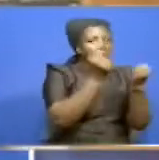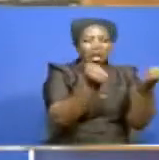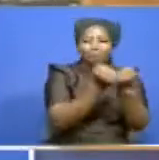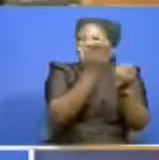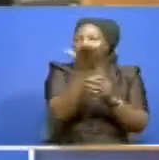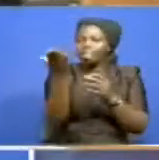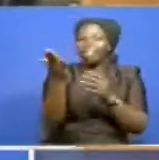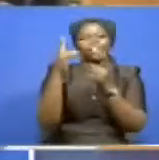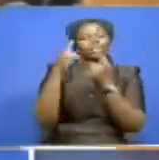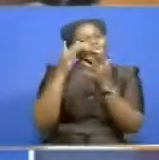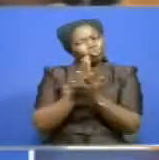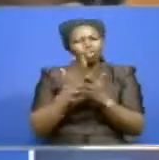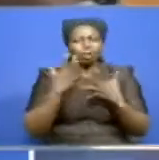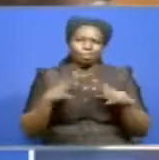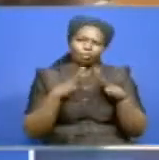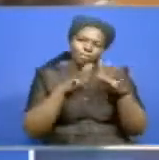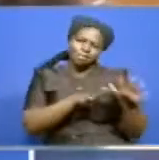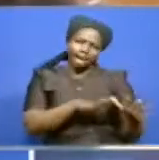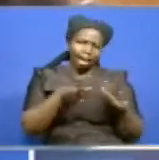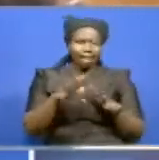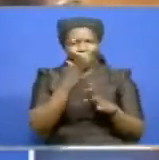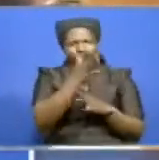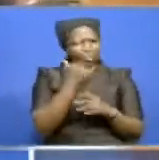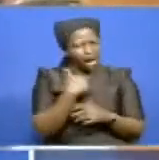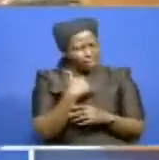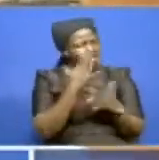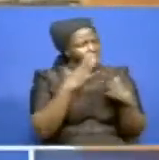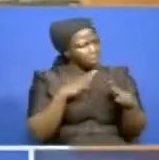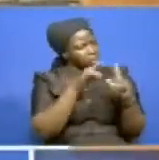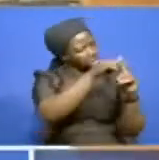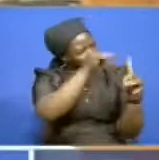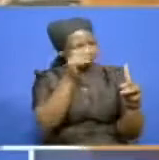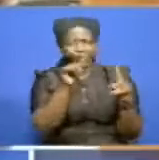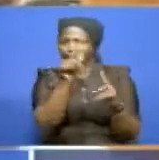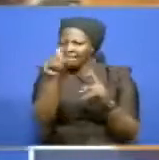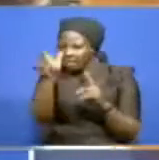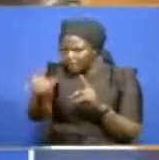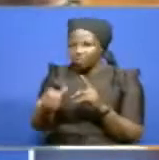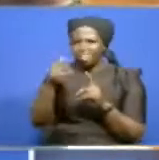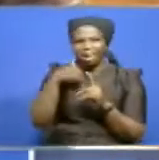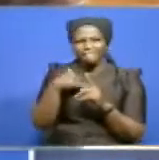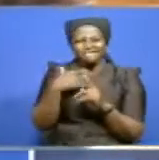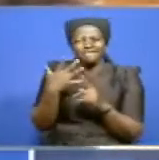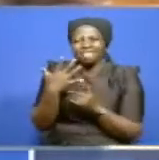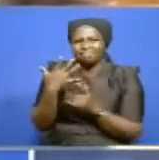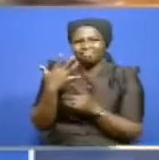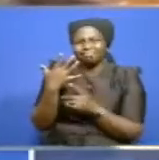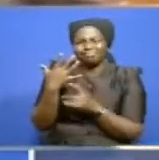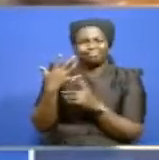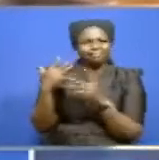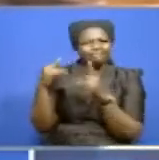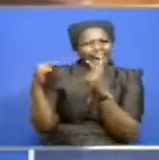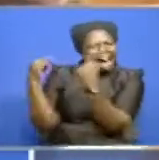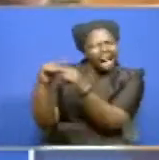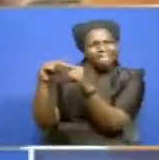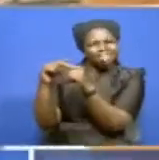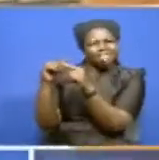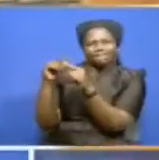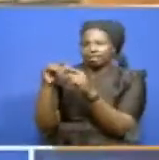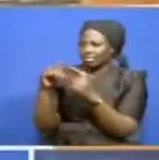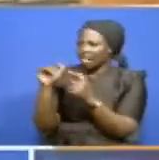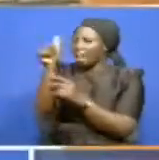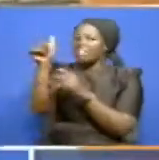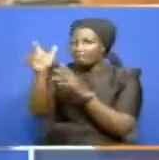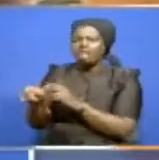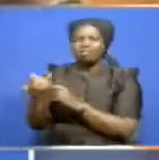ataumia. Na ndio pale kuna visa vya mtu kuuliwa tunatokea, mtu kubaki na alama ambayo ataishi nayo maisha yote, mtu saikolojia yake